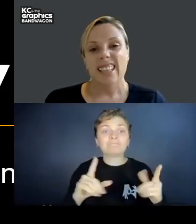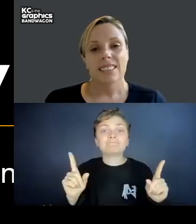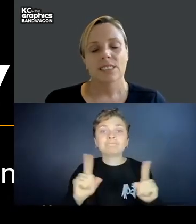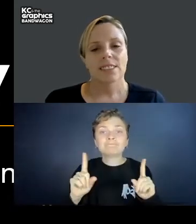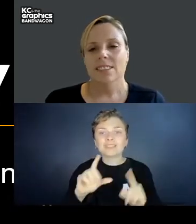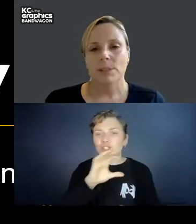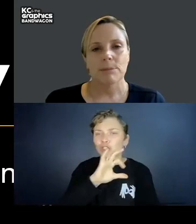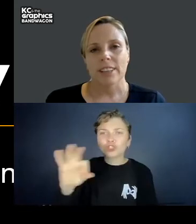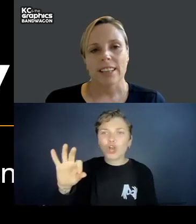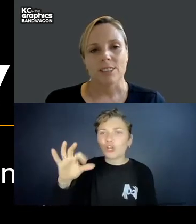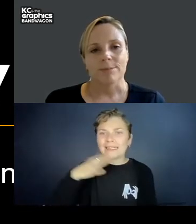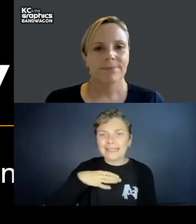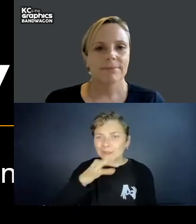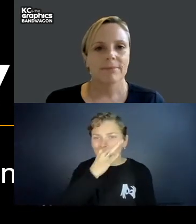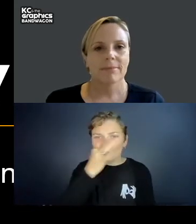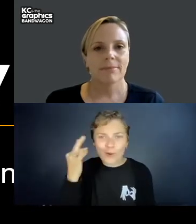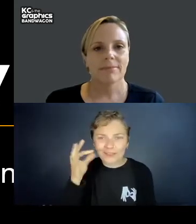doesn't need to be boring either.